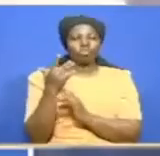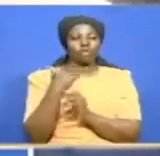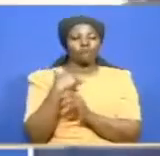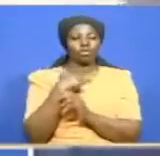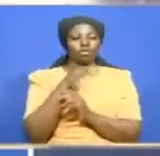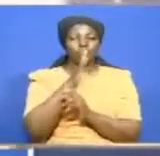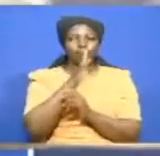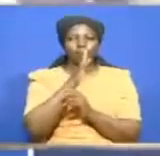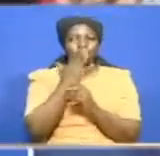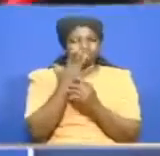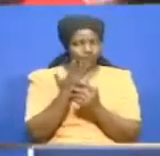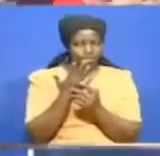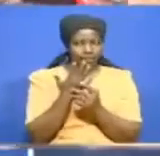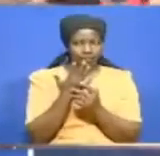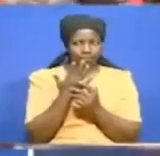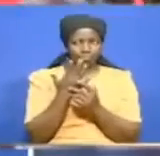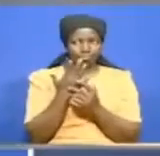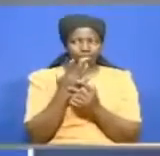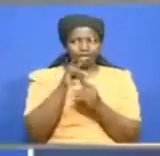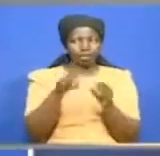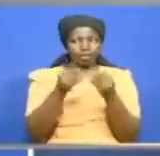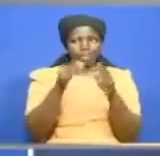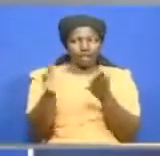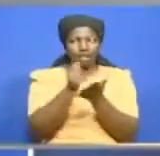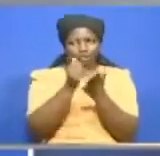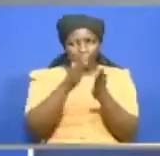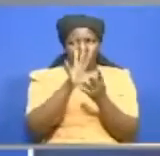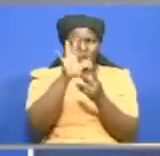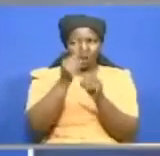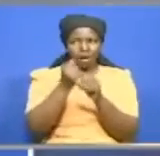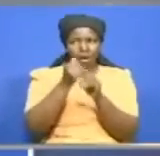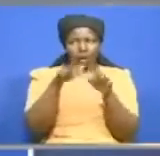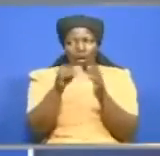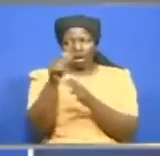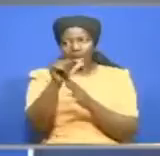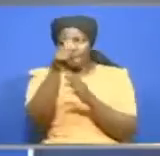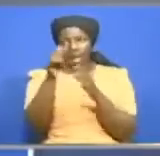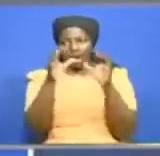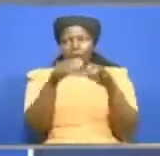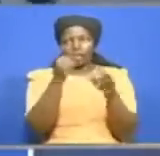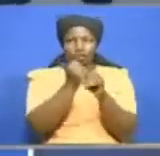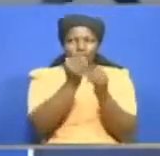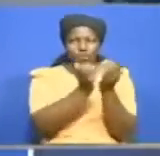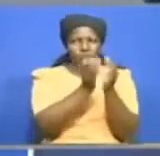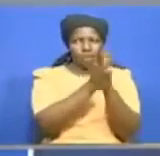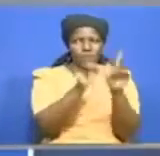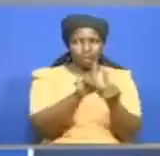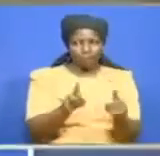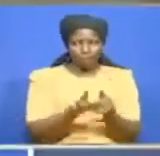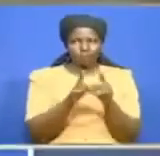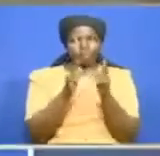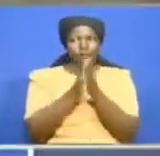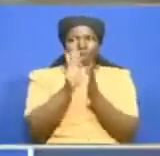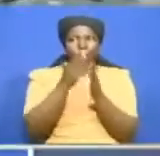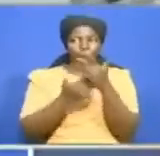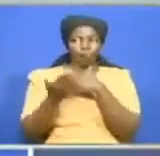as restrictive covenants. This will give employers the right to work for any other company or venture into businesses with similar undertaking with their previous